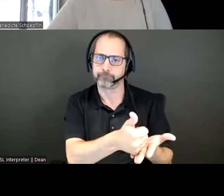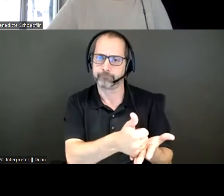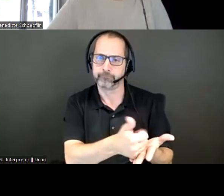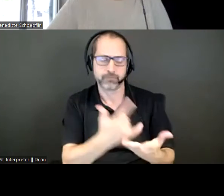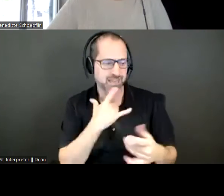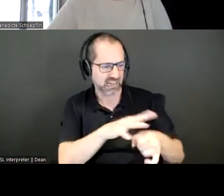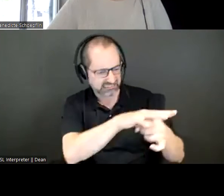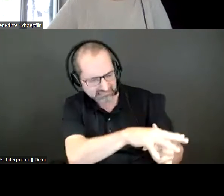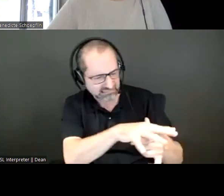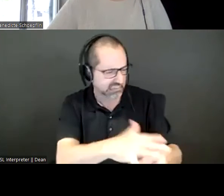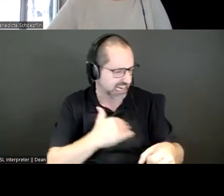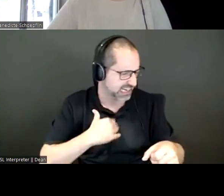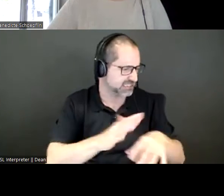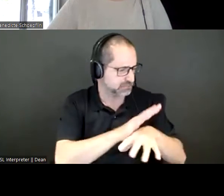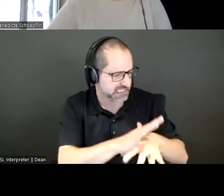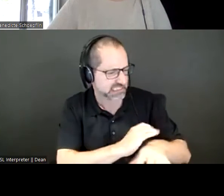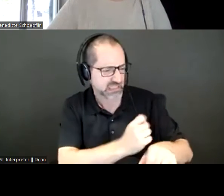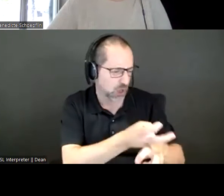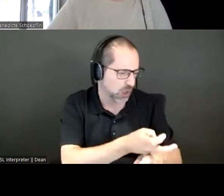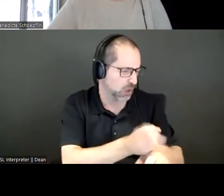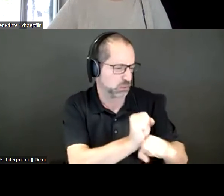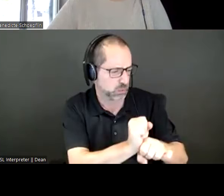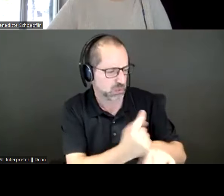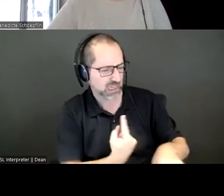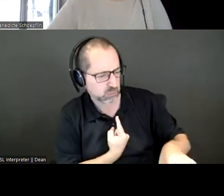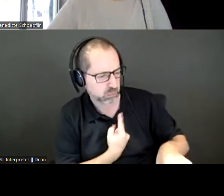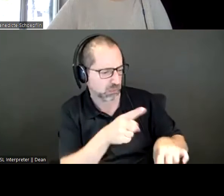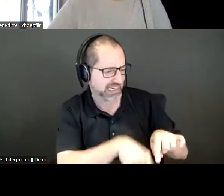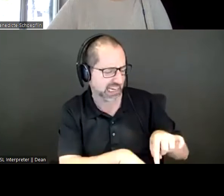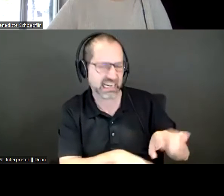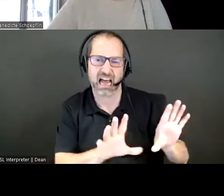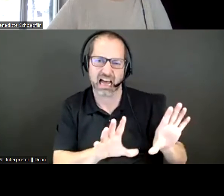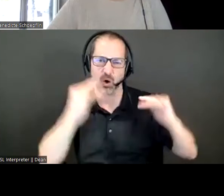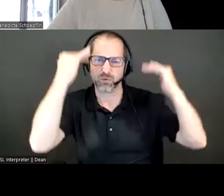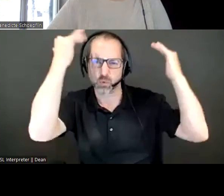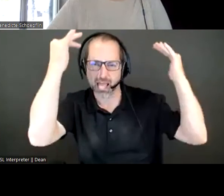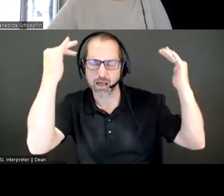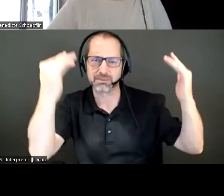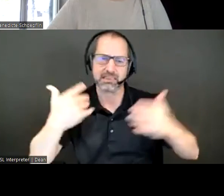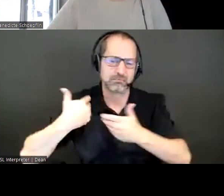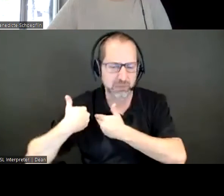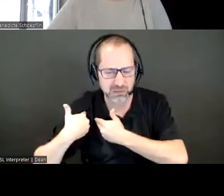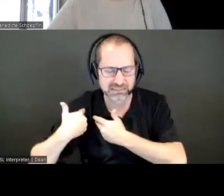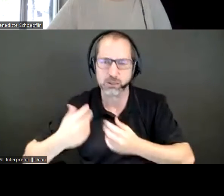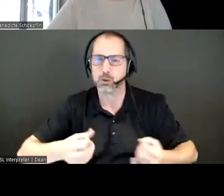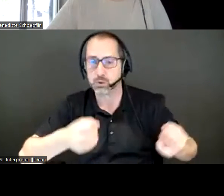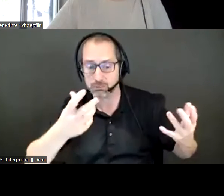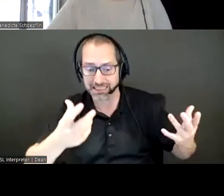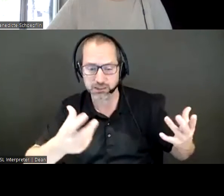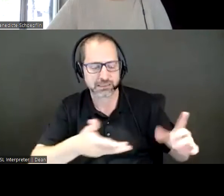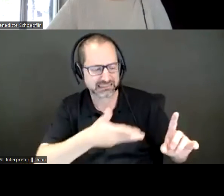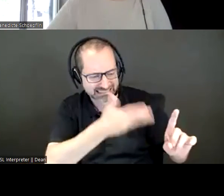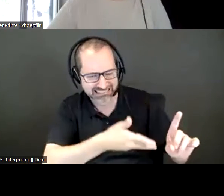from the family that, they feel I have to do everything. I feel overwhelmed. I feel burdened, unfortunately, by this